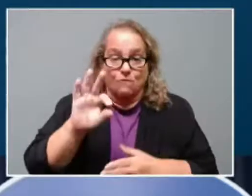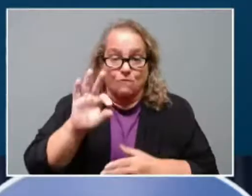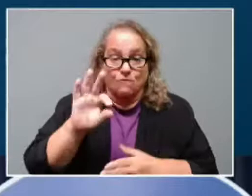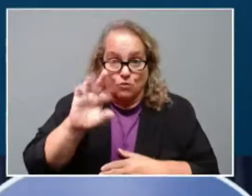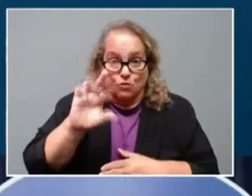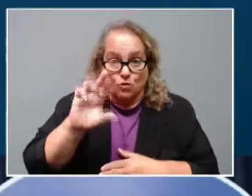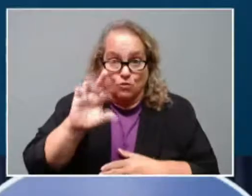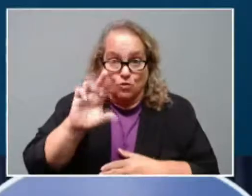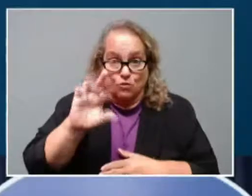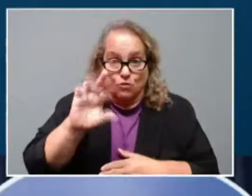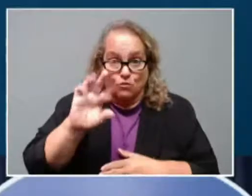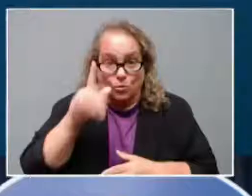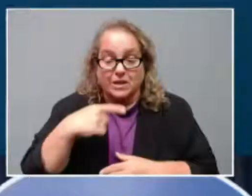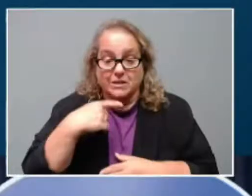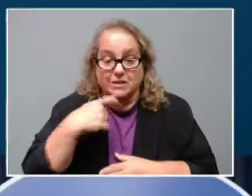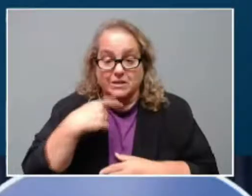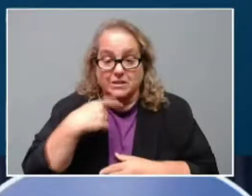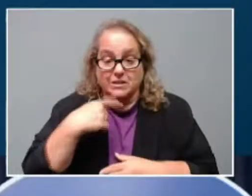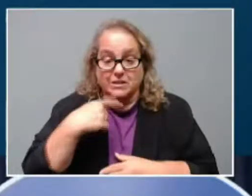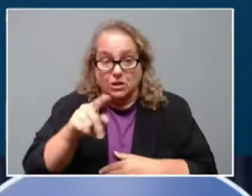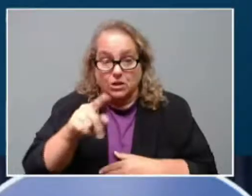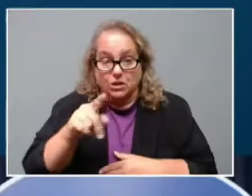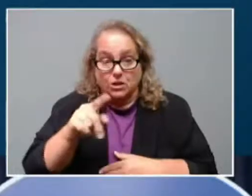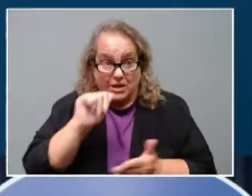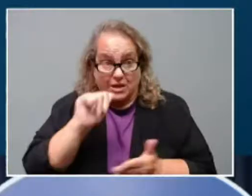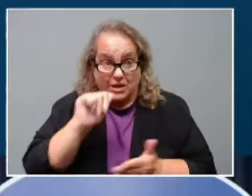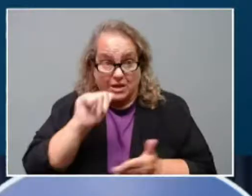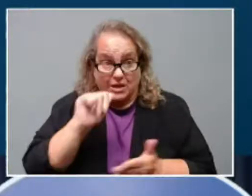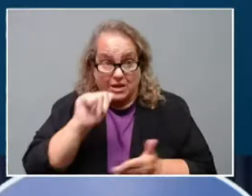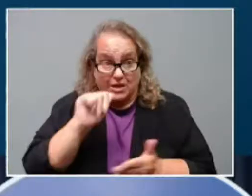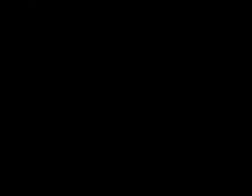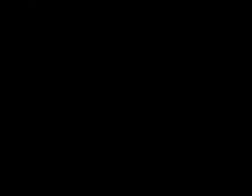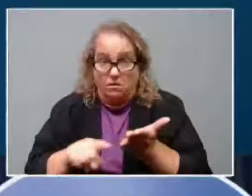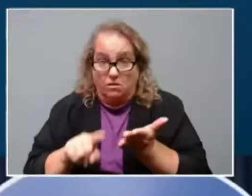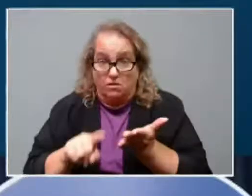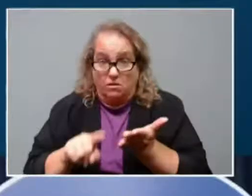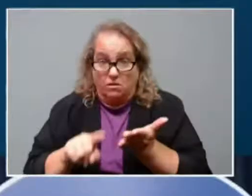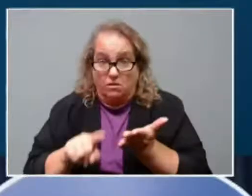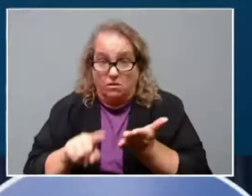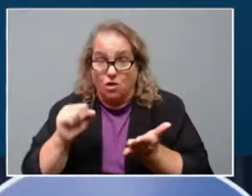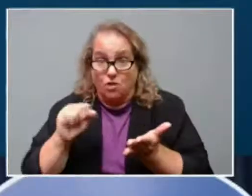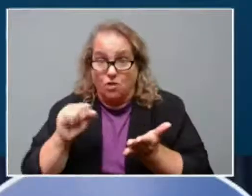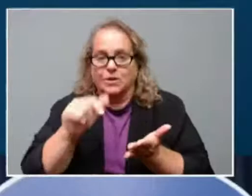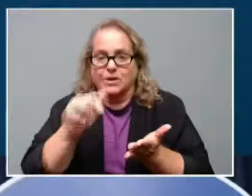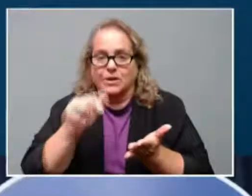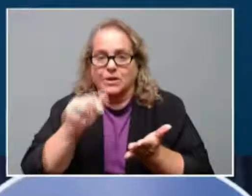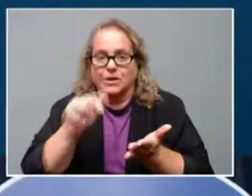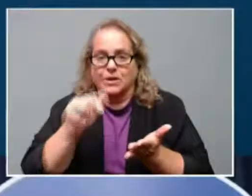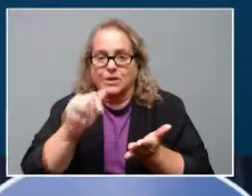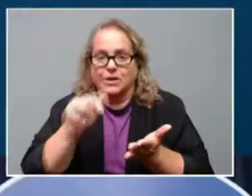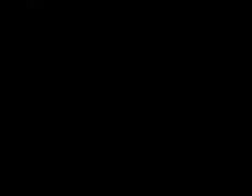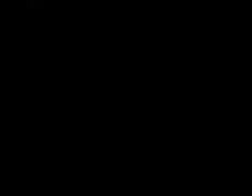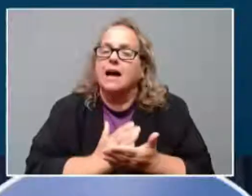you should be able to get cost savings from last year. Many of us haven't seen cost savings or reduction